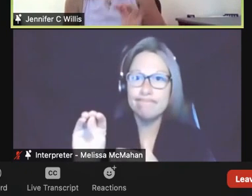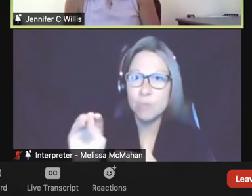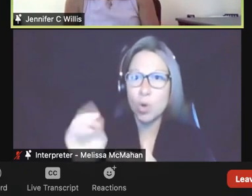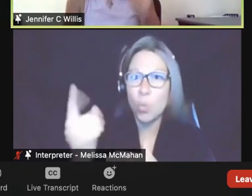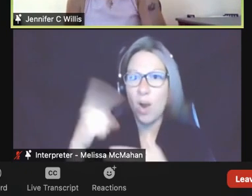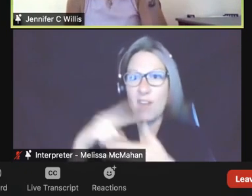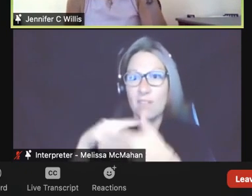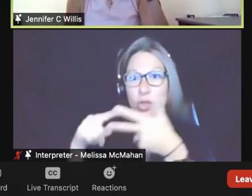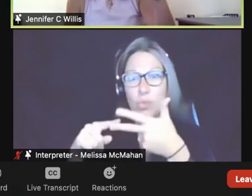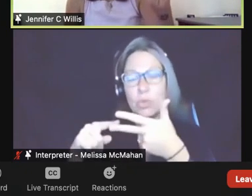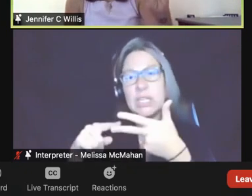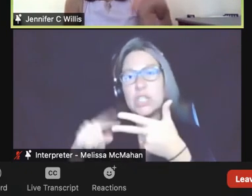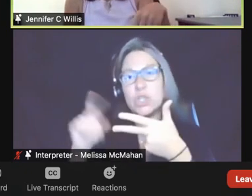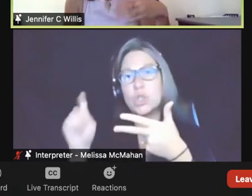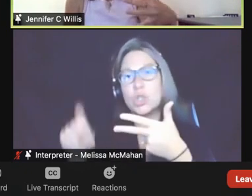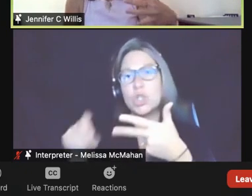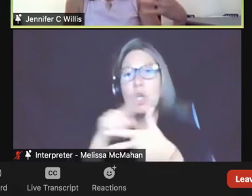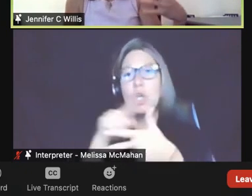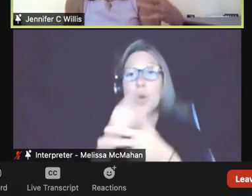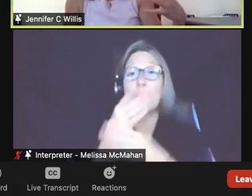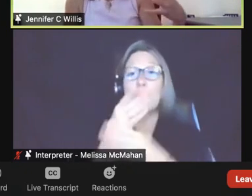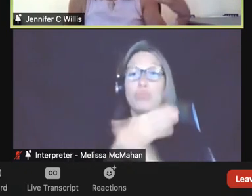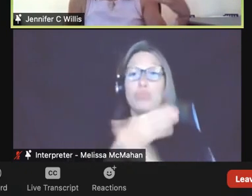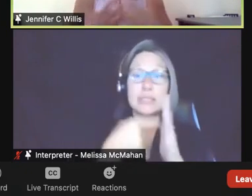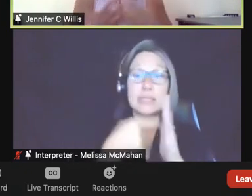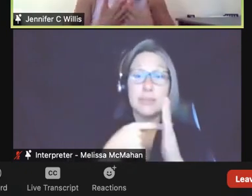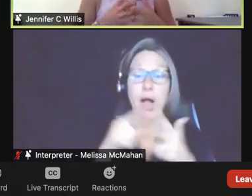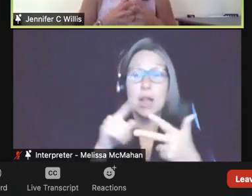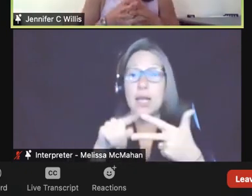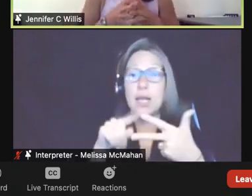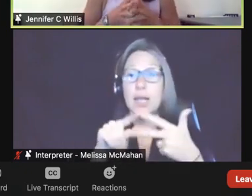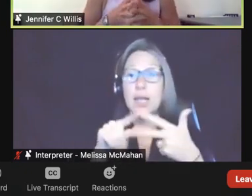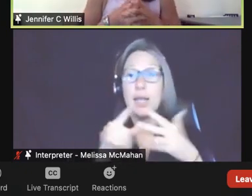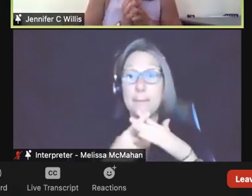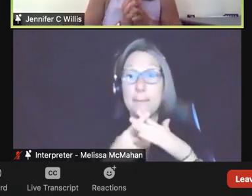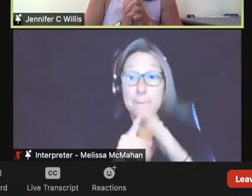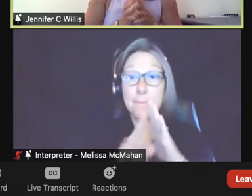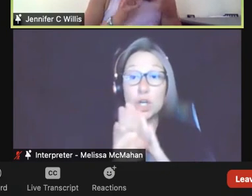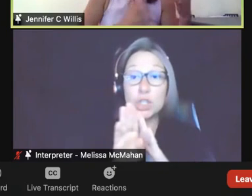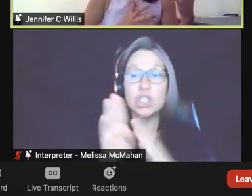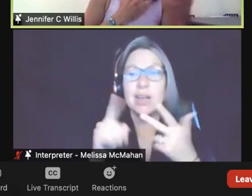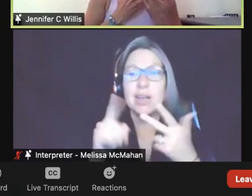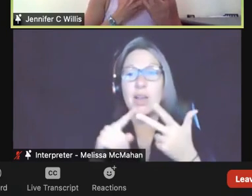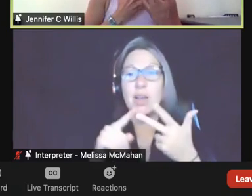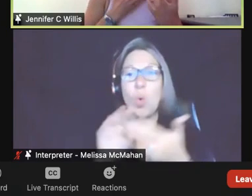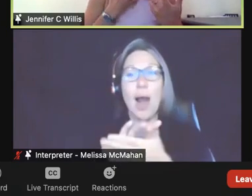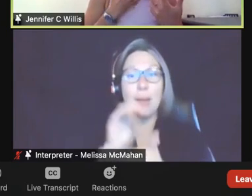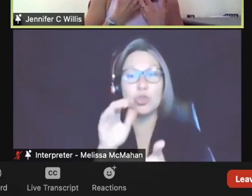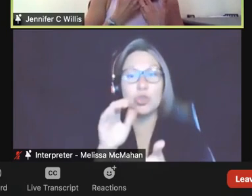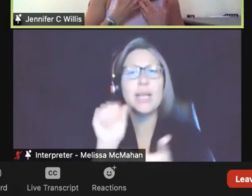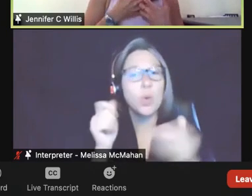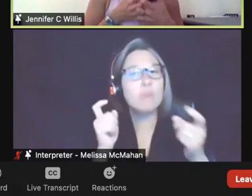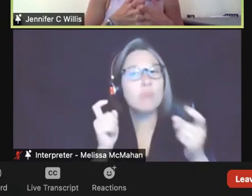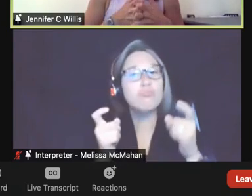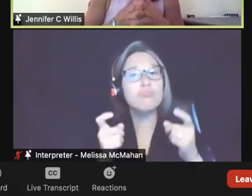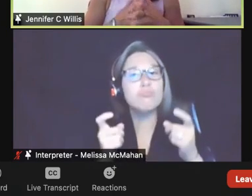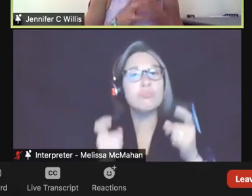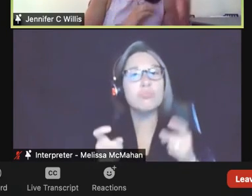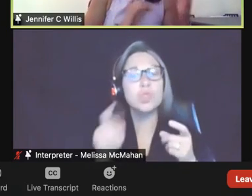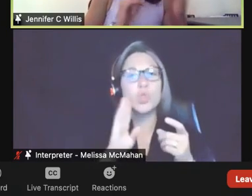three areas, either pre-symbolic, emerging, or abstract, and might be modified in order for them to be able to fit